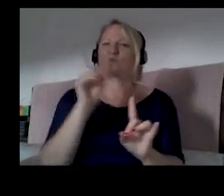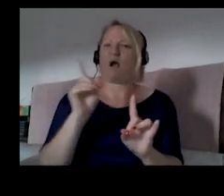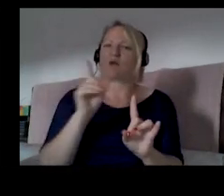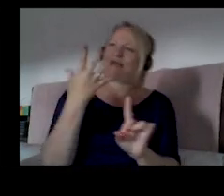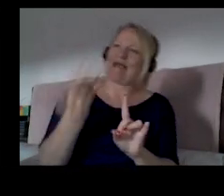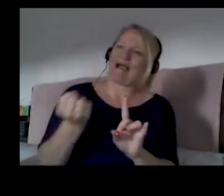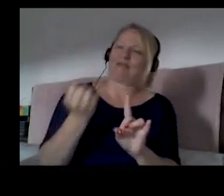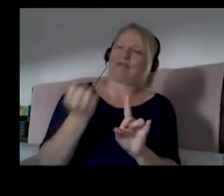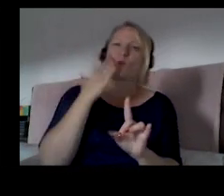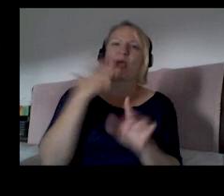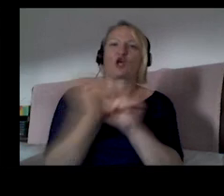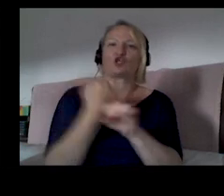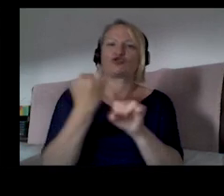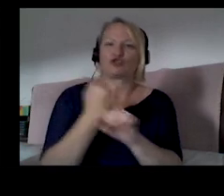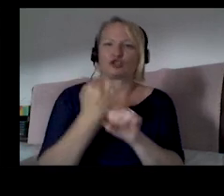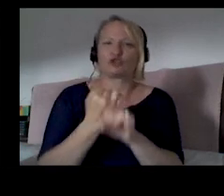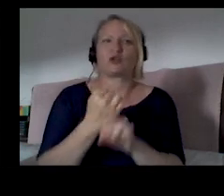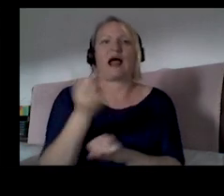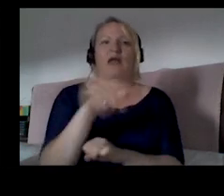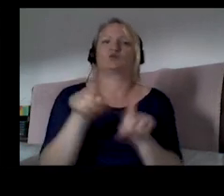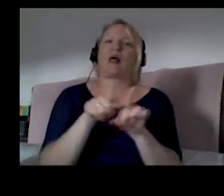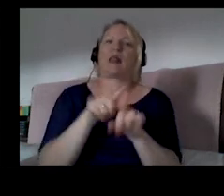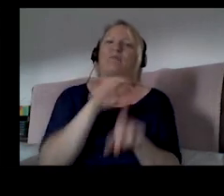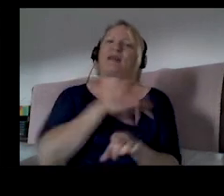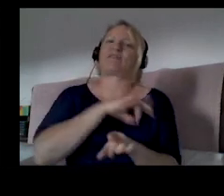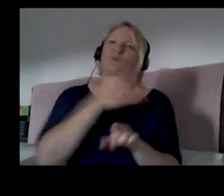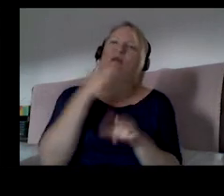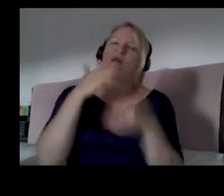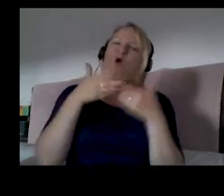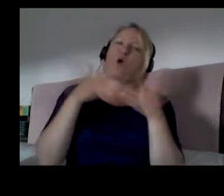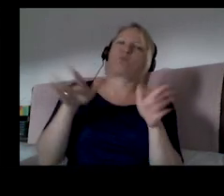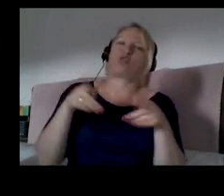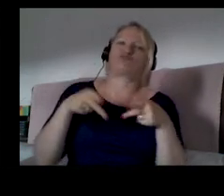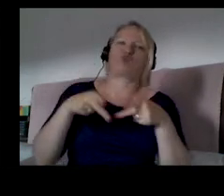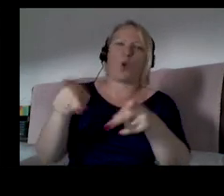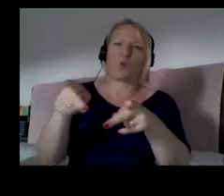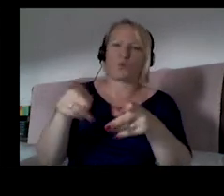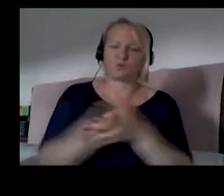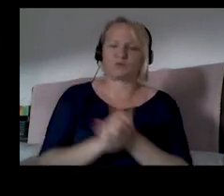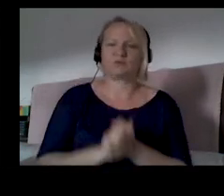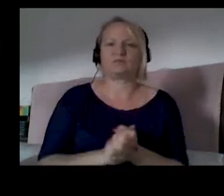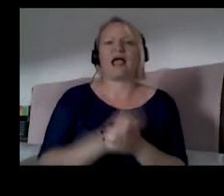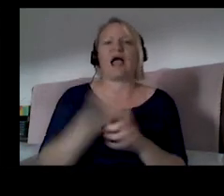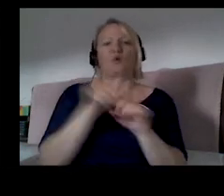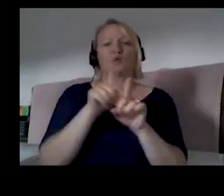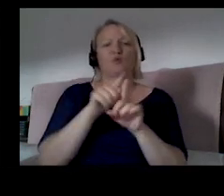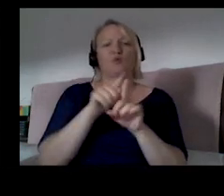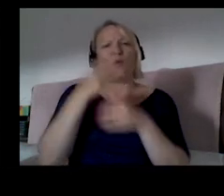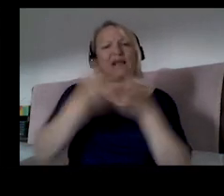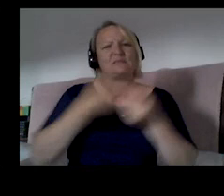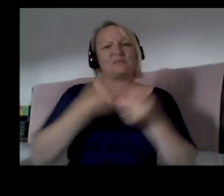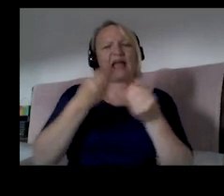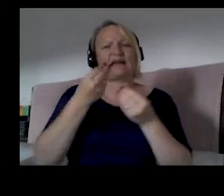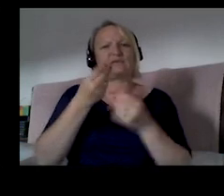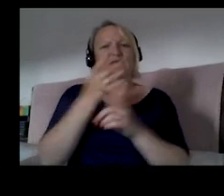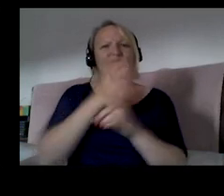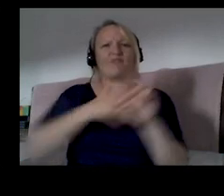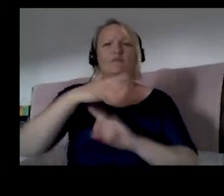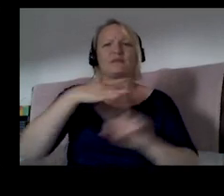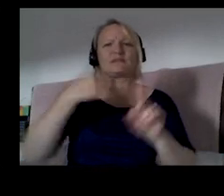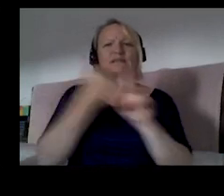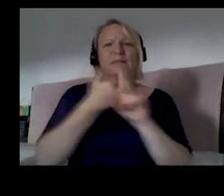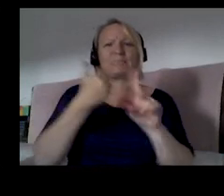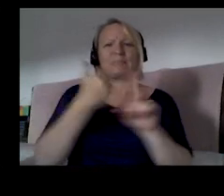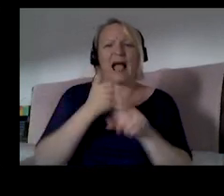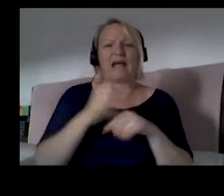the impacts and benefits during construction and once the road is open and in operation. It has topics such as